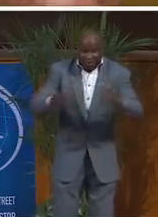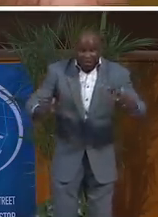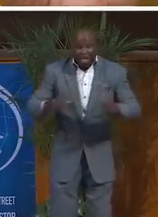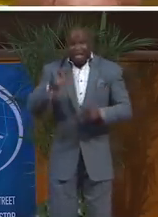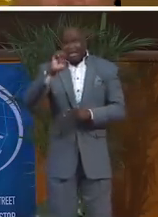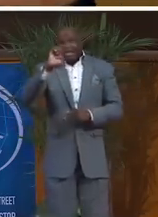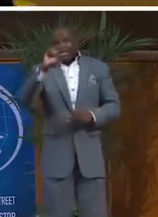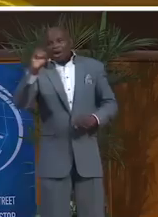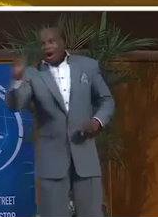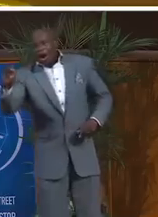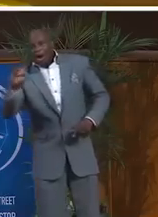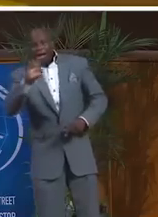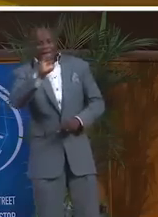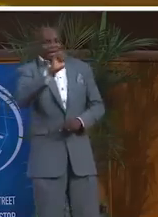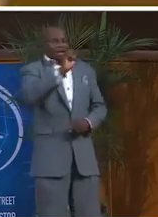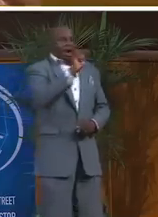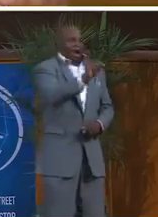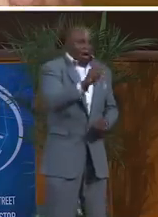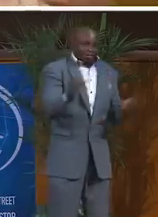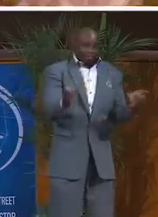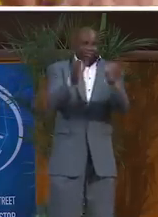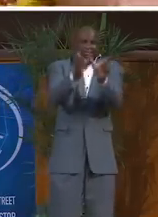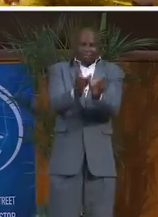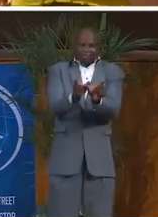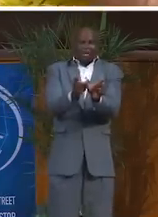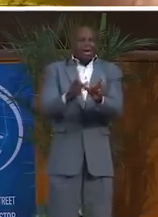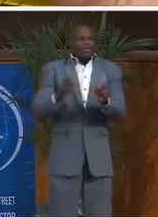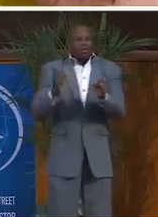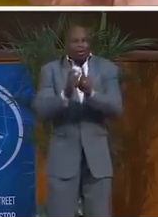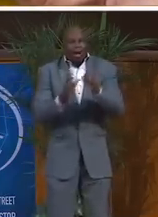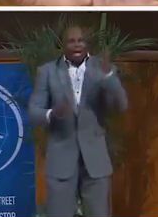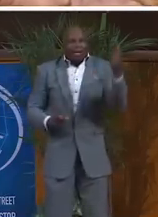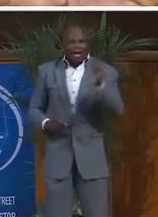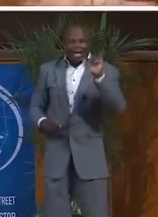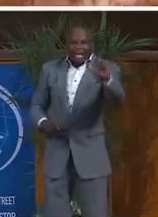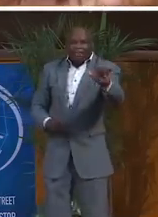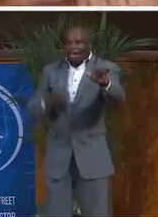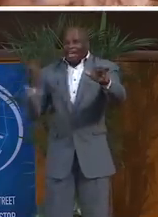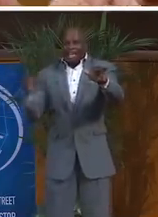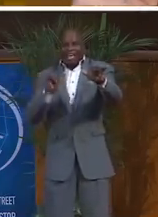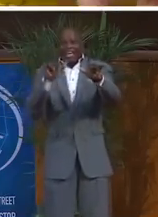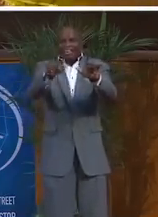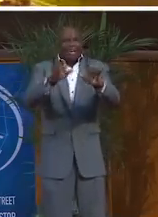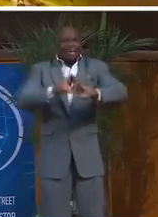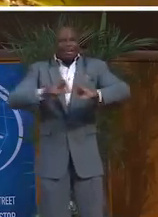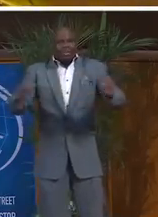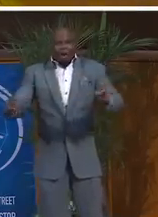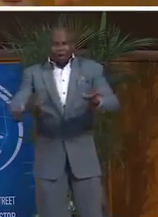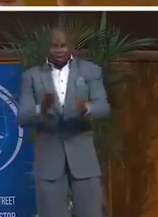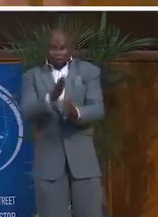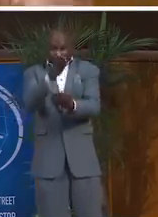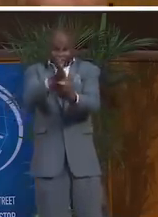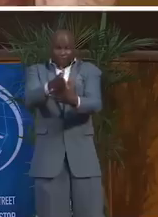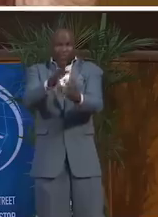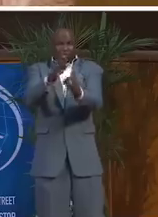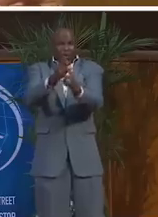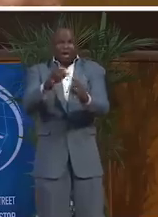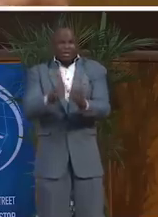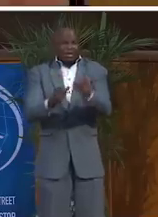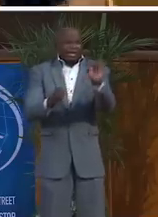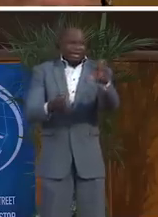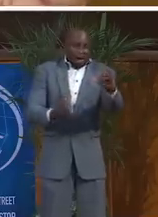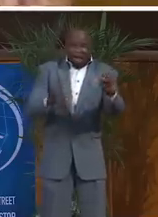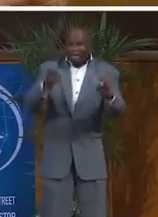eon and eon are placed right next to each other. That's the term ever and ever. There's no conjunction. It just reads eis,